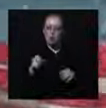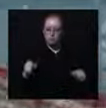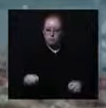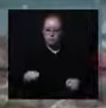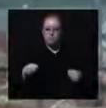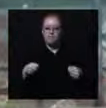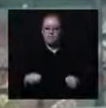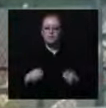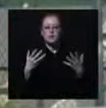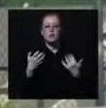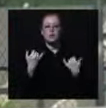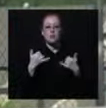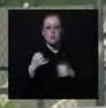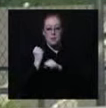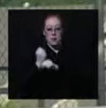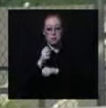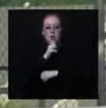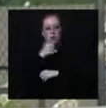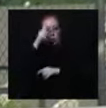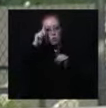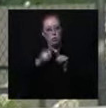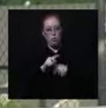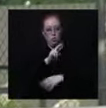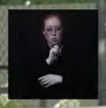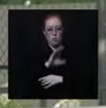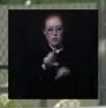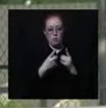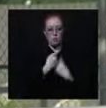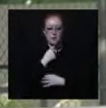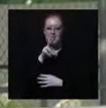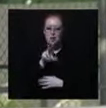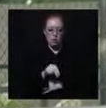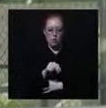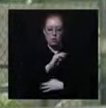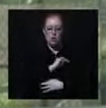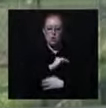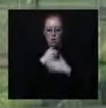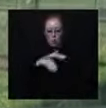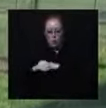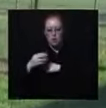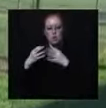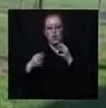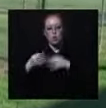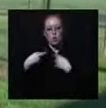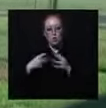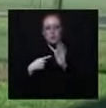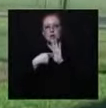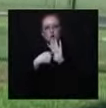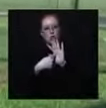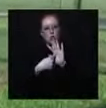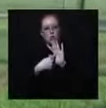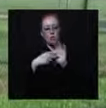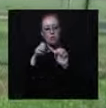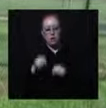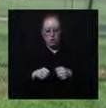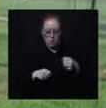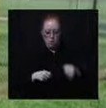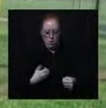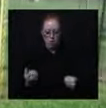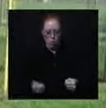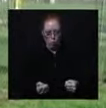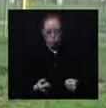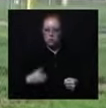to play baseball like his older brother, but the recreation department said no. Matthew Whaley went into a courtroom and showed the judge how he can swing a